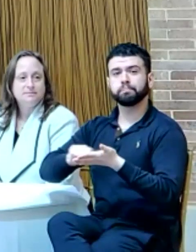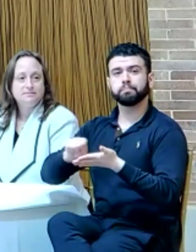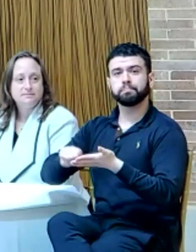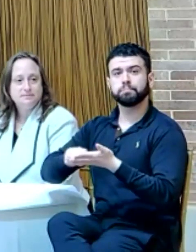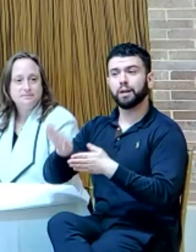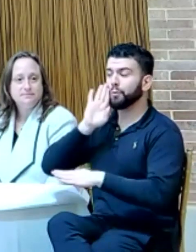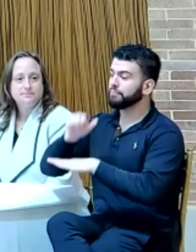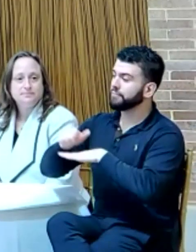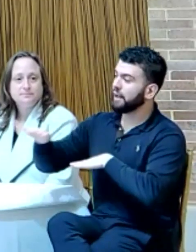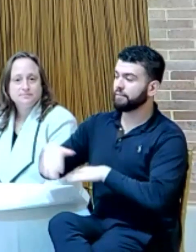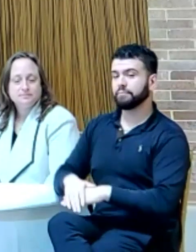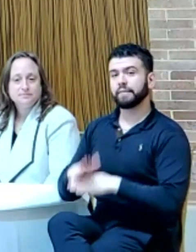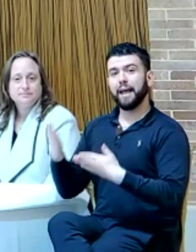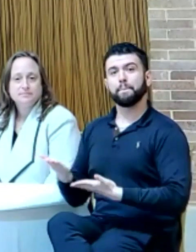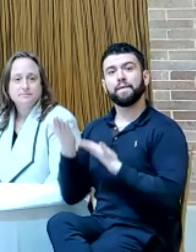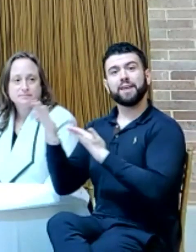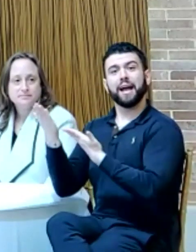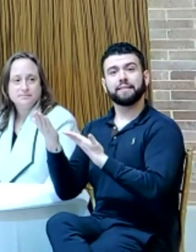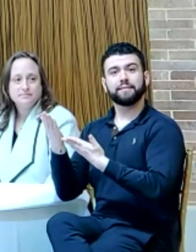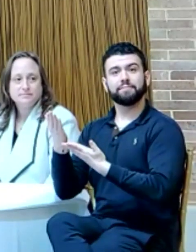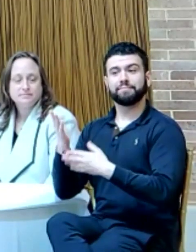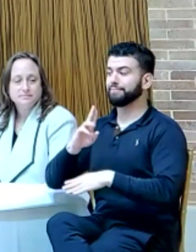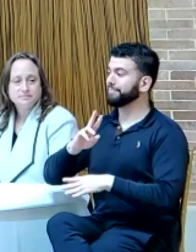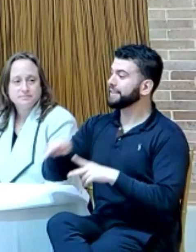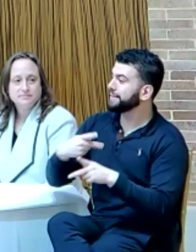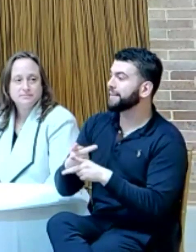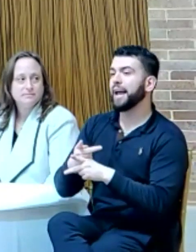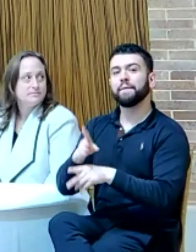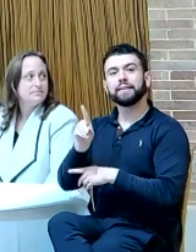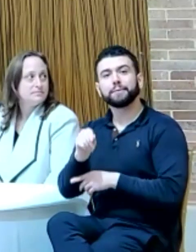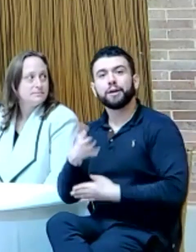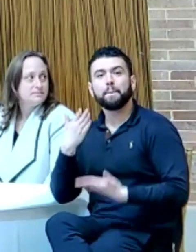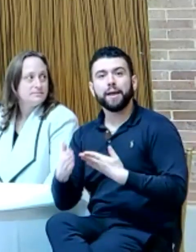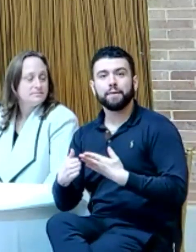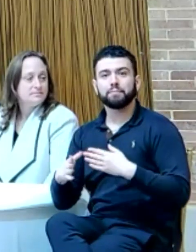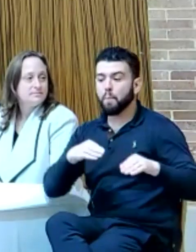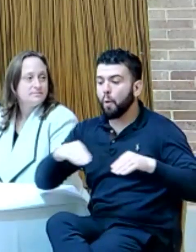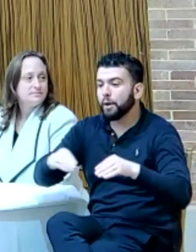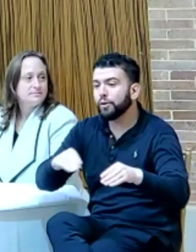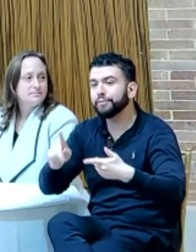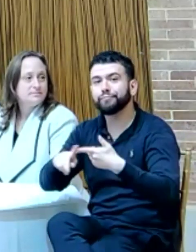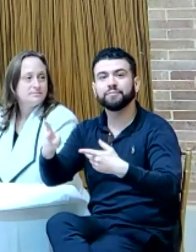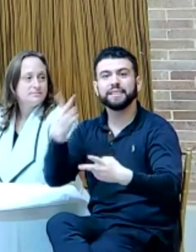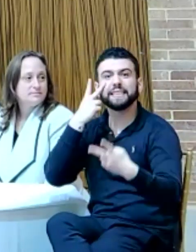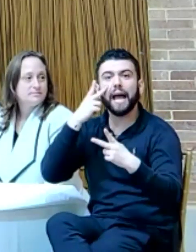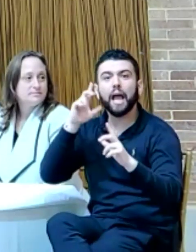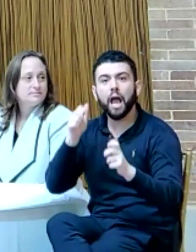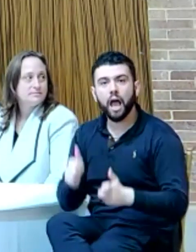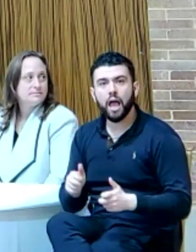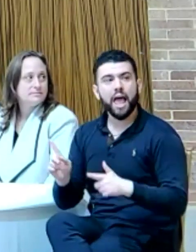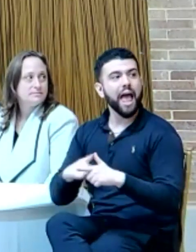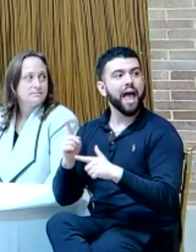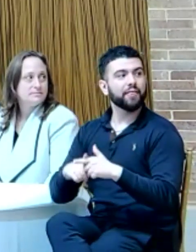provides the nature of the disability whether it's Mobility or site or whatever it is and how it it has to show